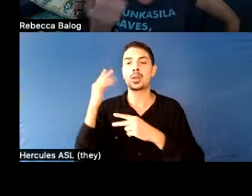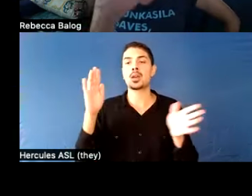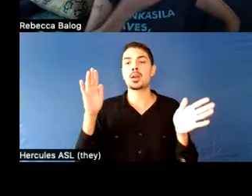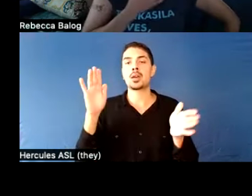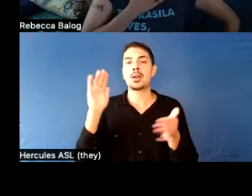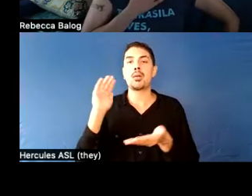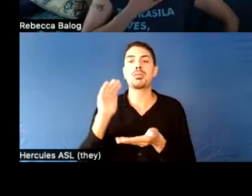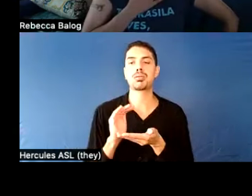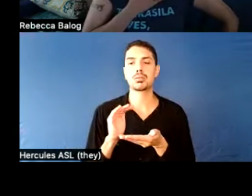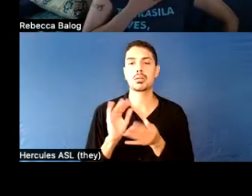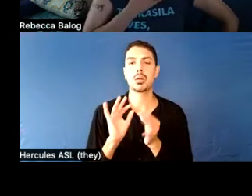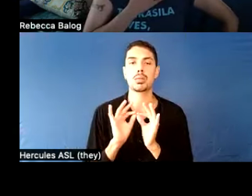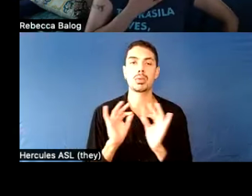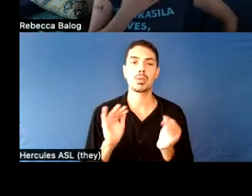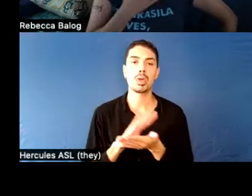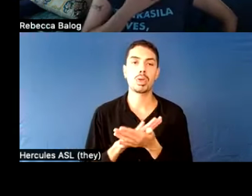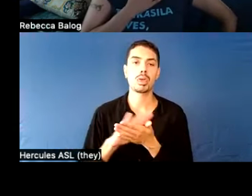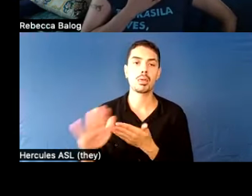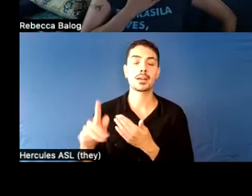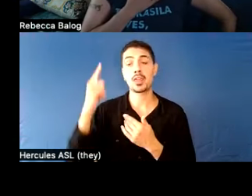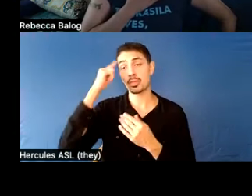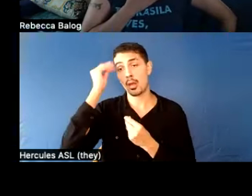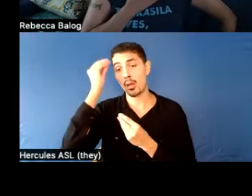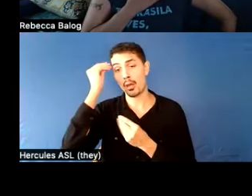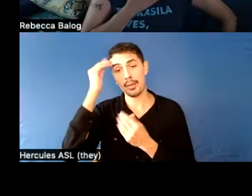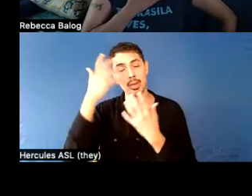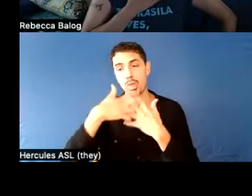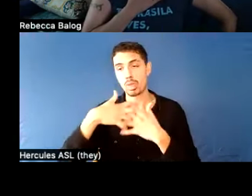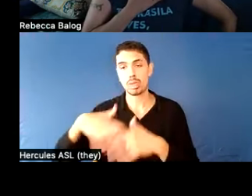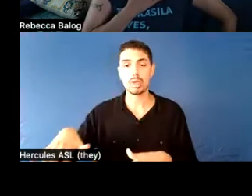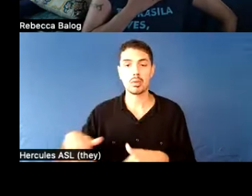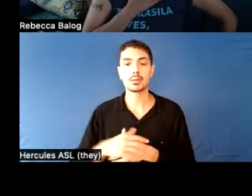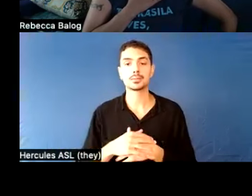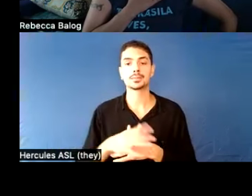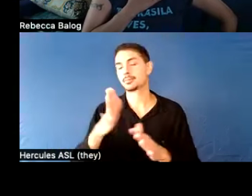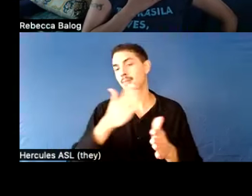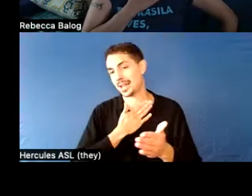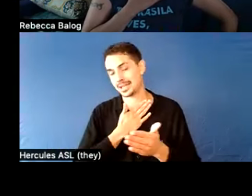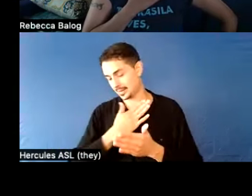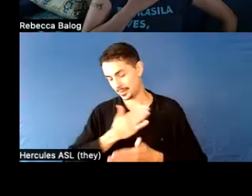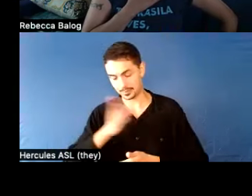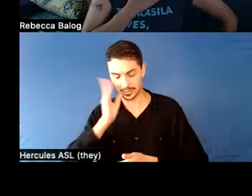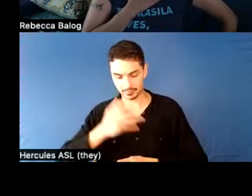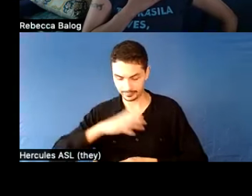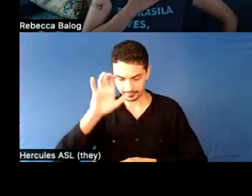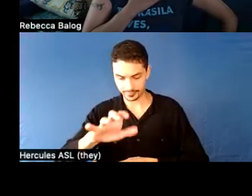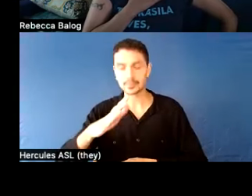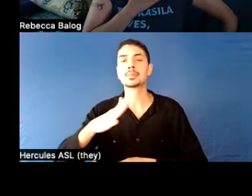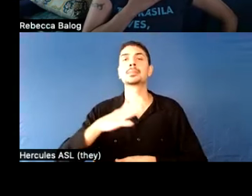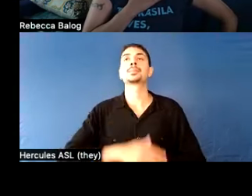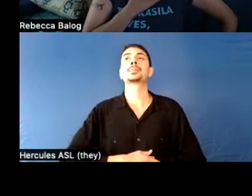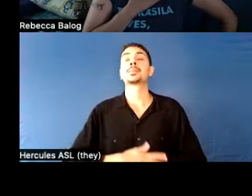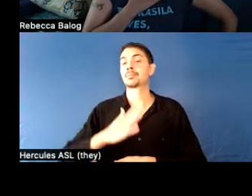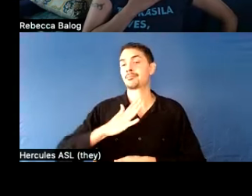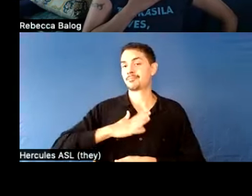Storytelling here, just putting my stuff, my ish on the table. I had been raped when I was